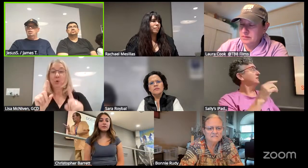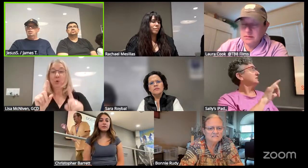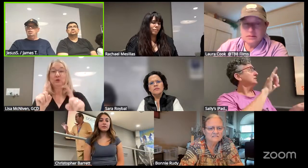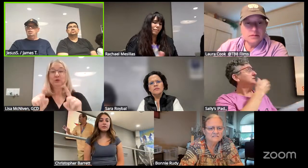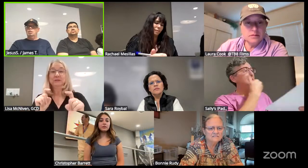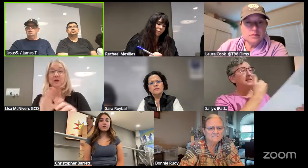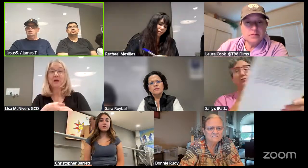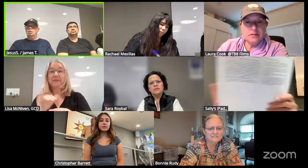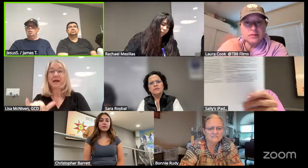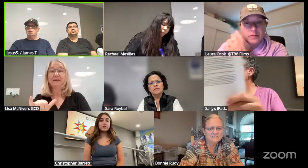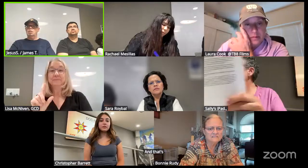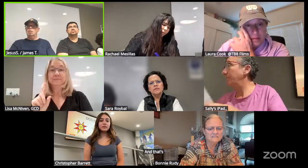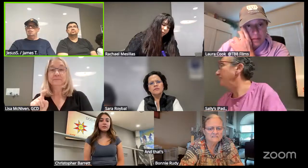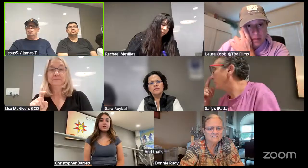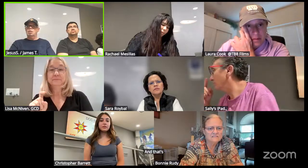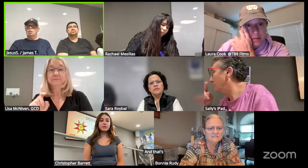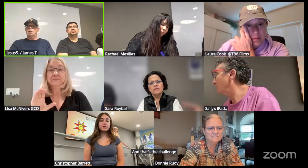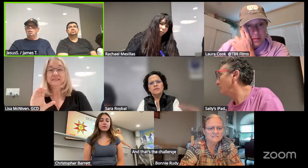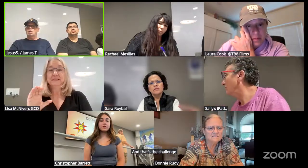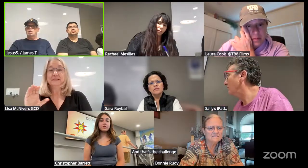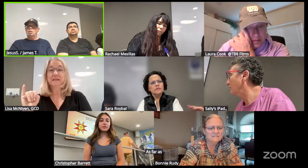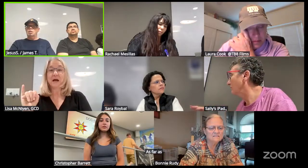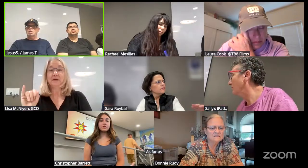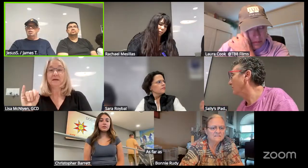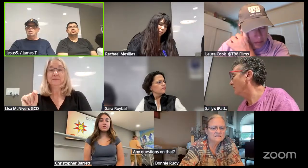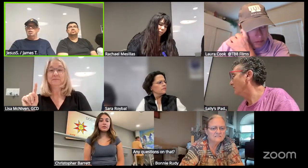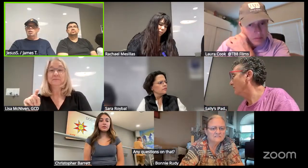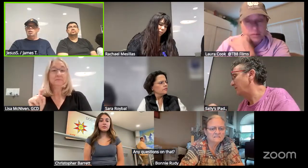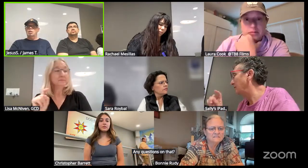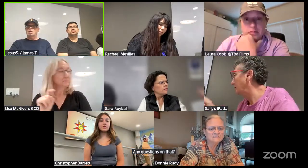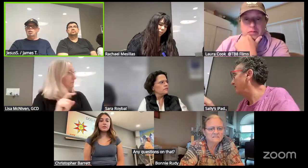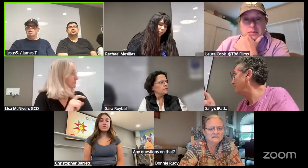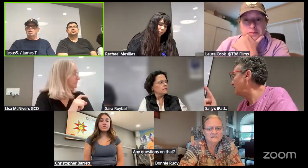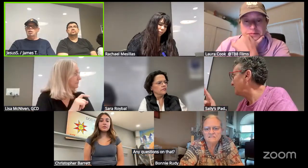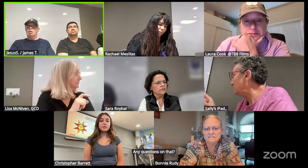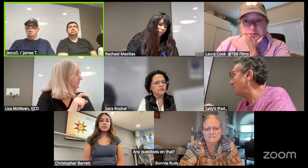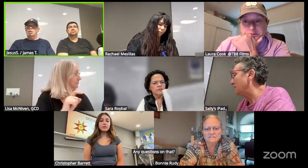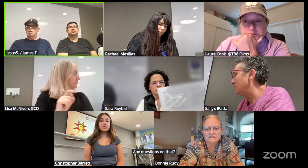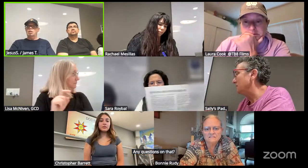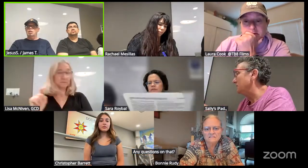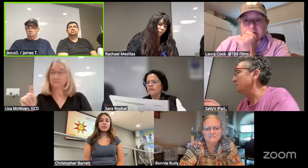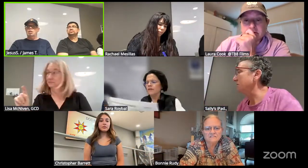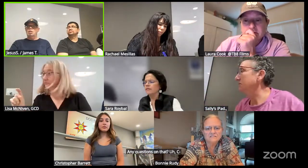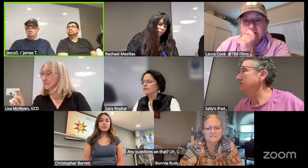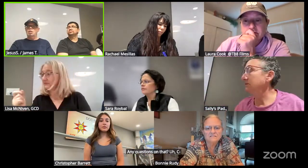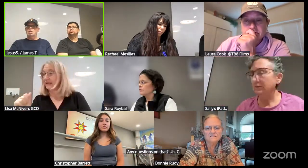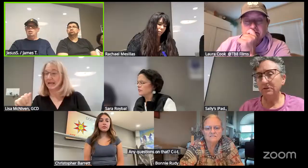And that's the fundraising aspect. Any questions on that? CIT.